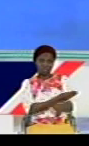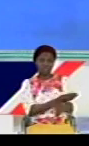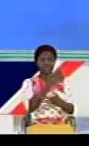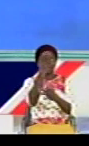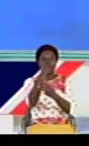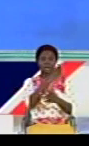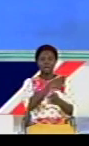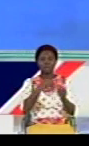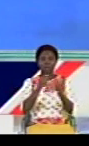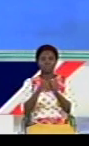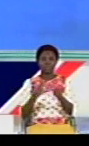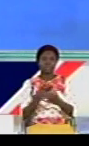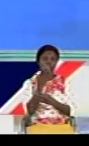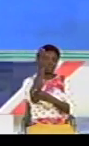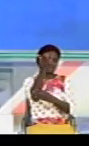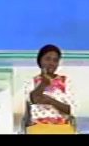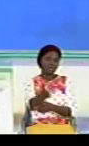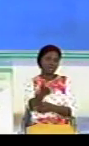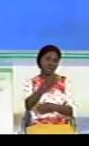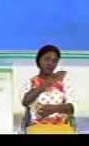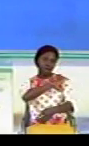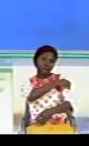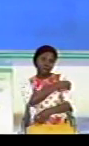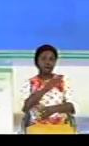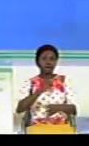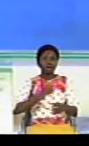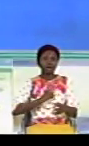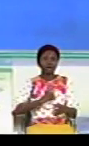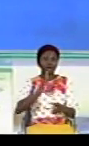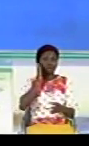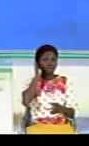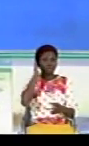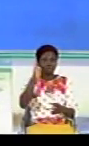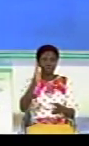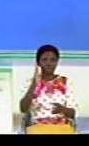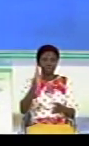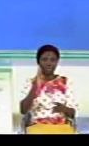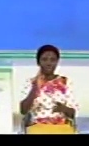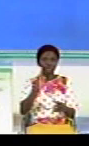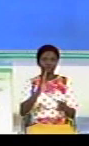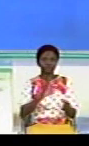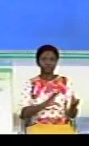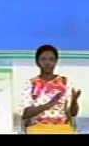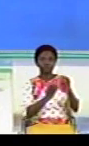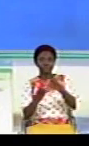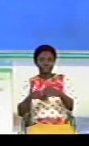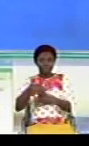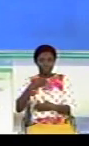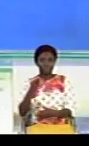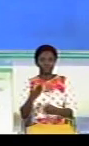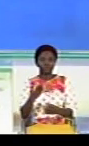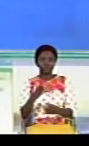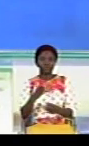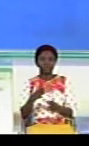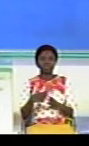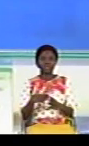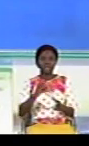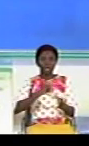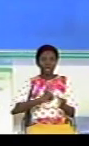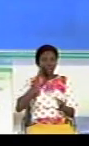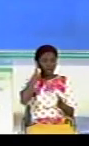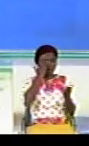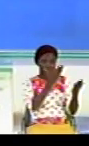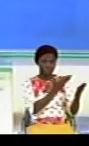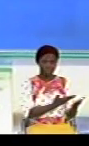out arm and with fury poured out will I rule over you. I will bring you